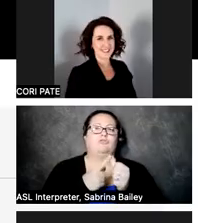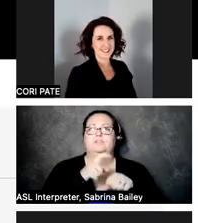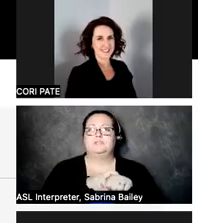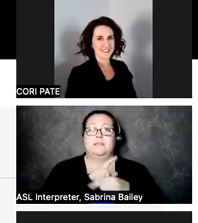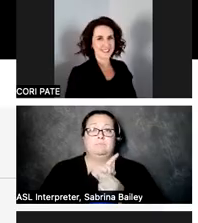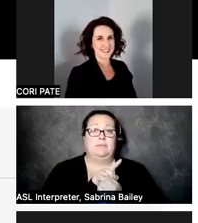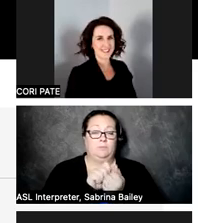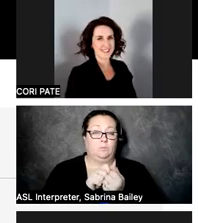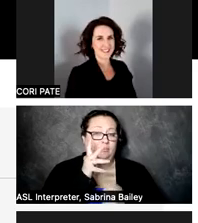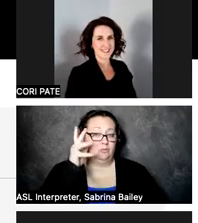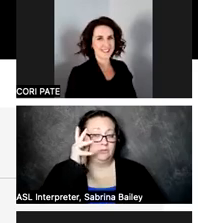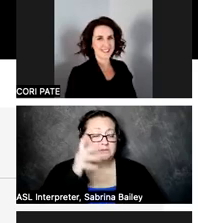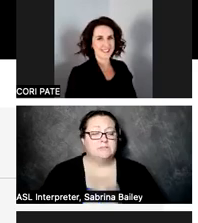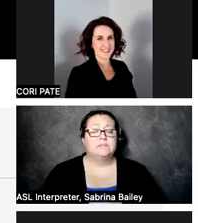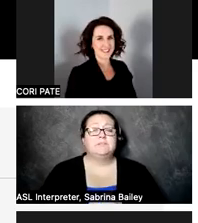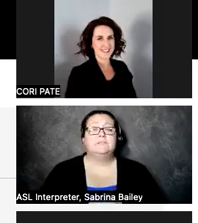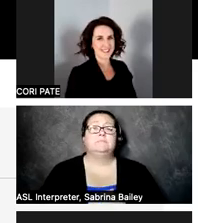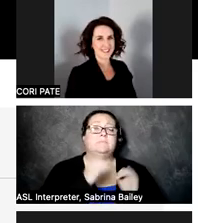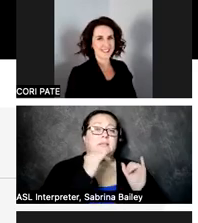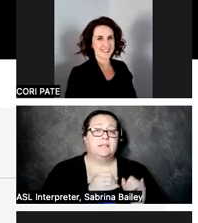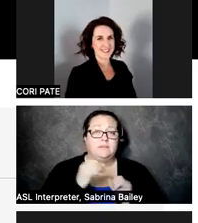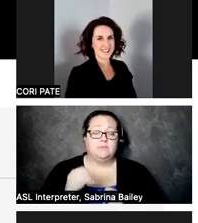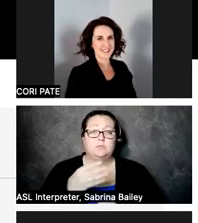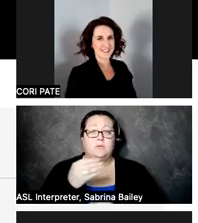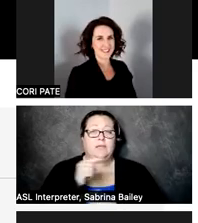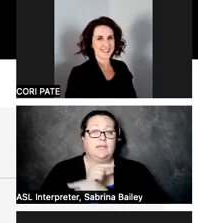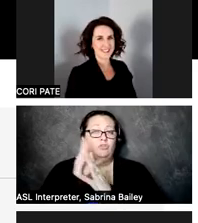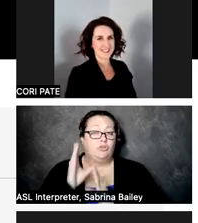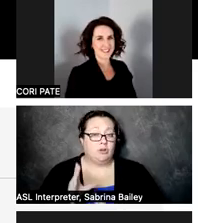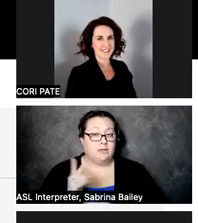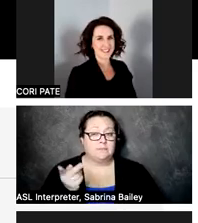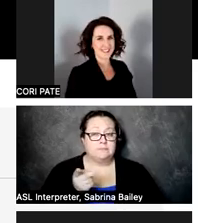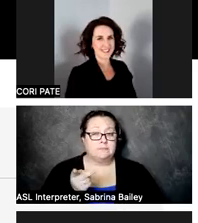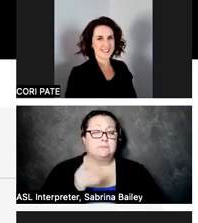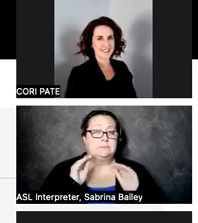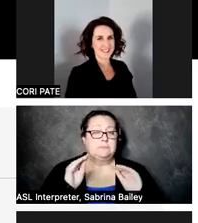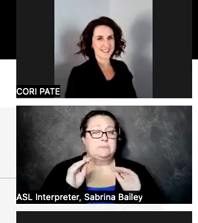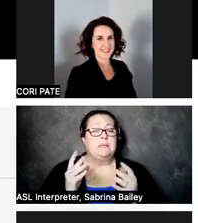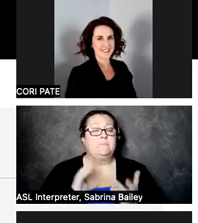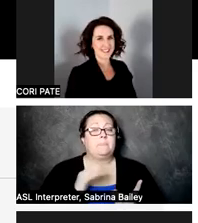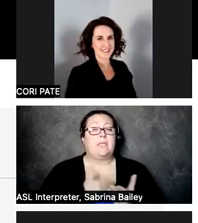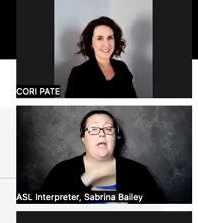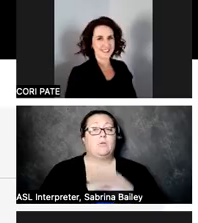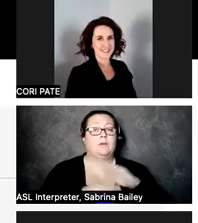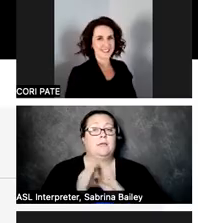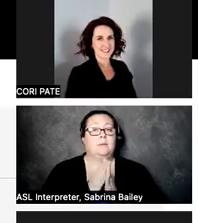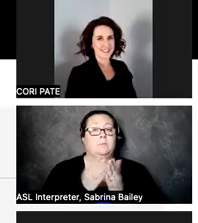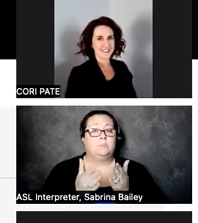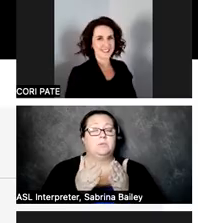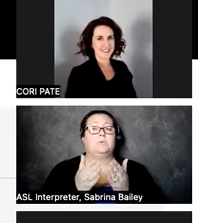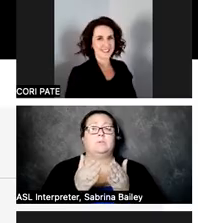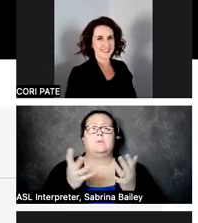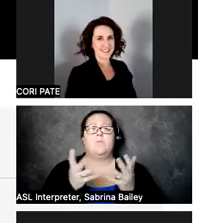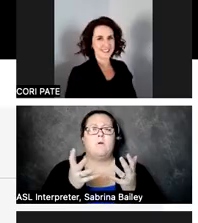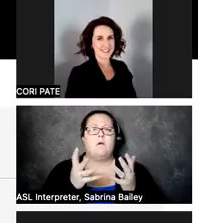we meet, both the individual and guardians. And our handbook explains what is